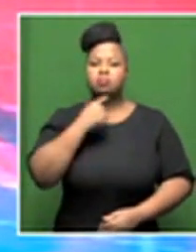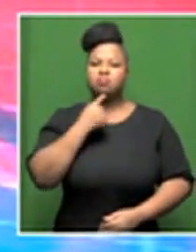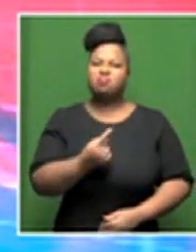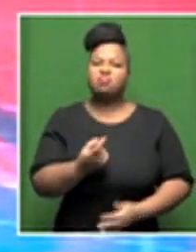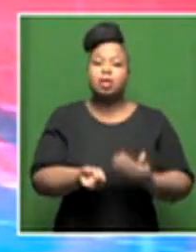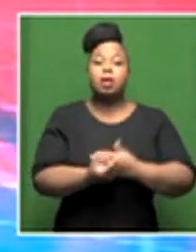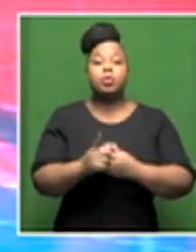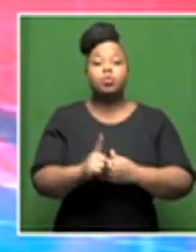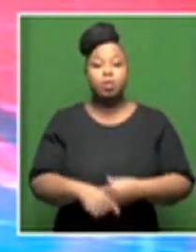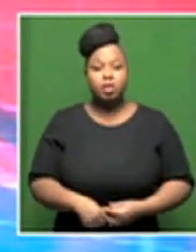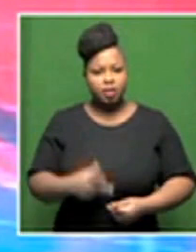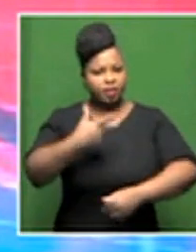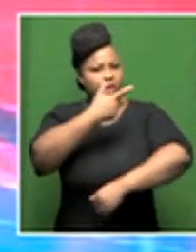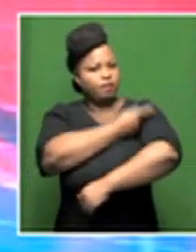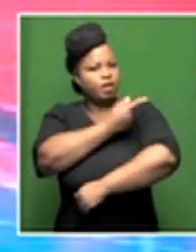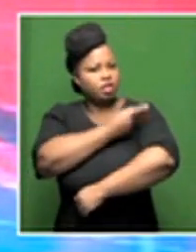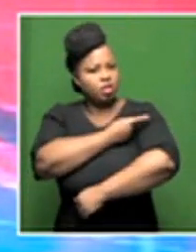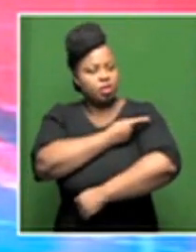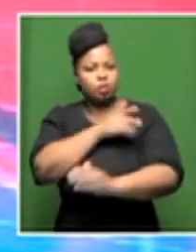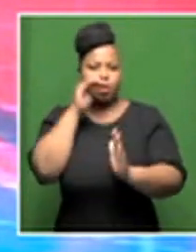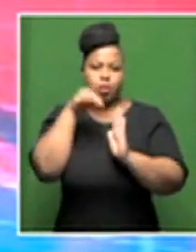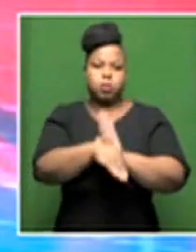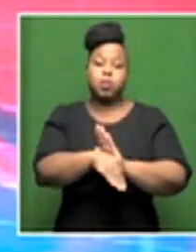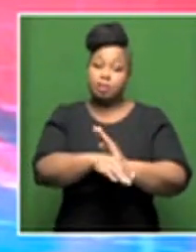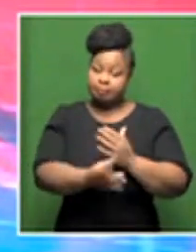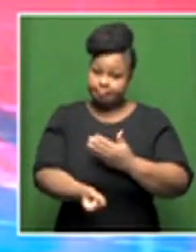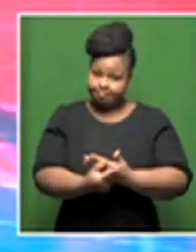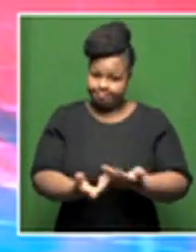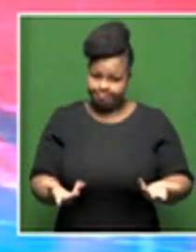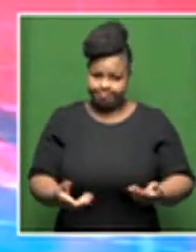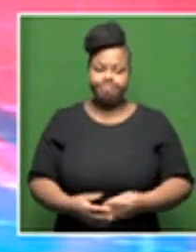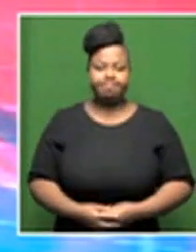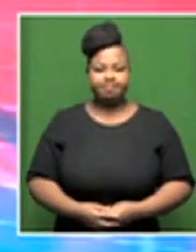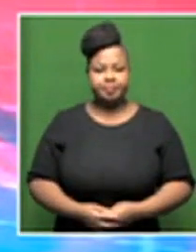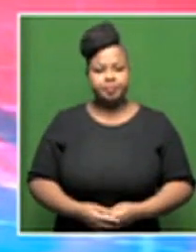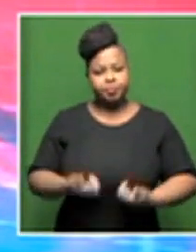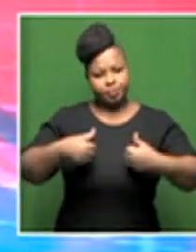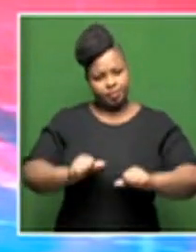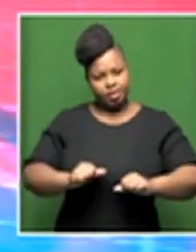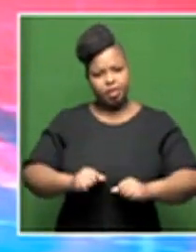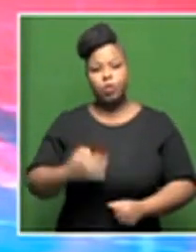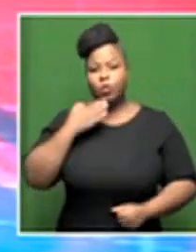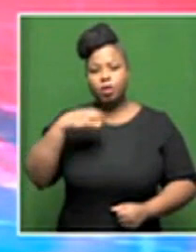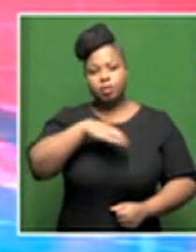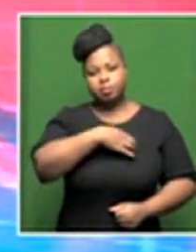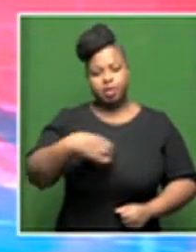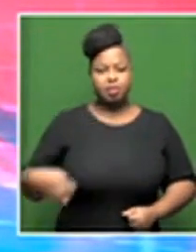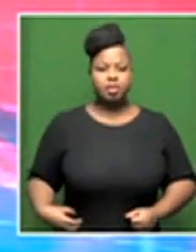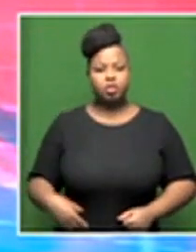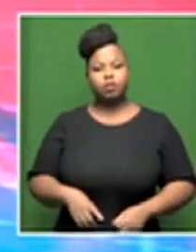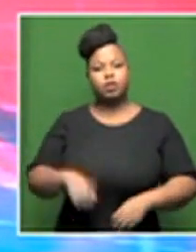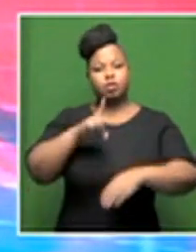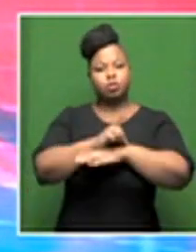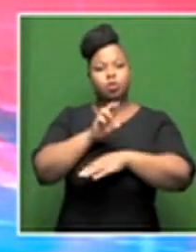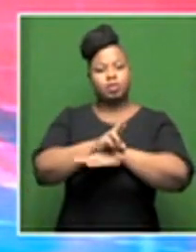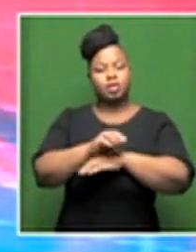what happens when the vaccination coverage goes down. We then speak to the President of